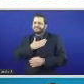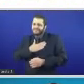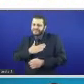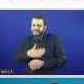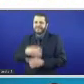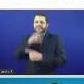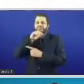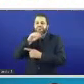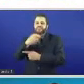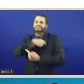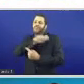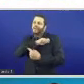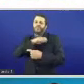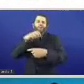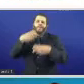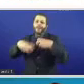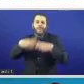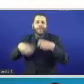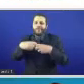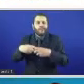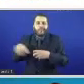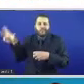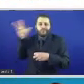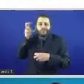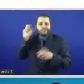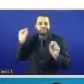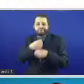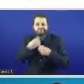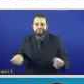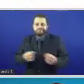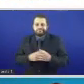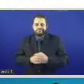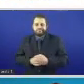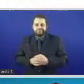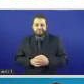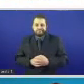No okay. Se oye el español. Is it working, Tarsila?